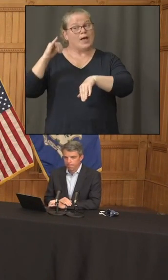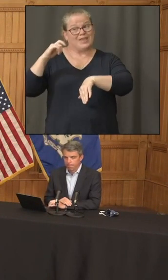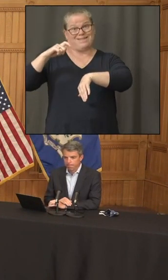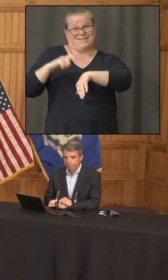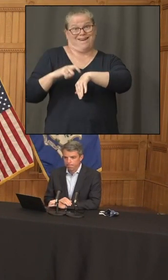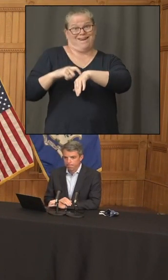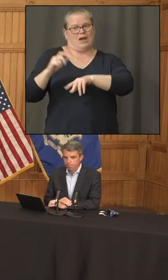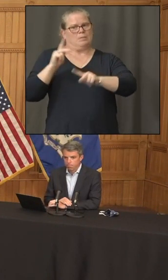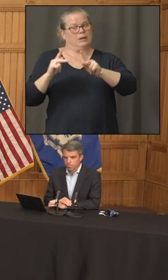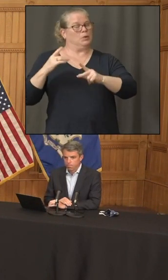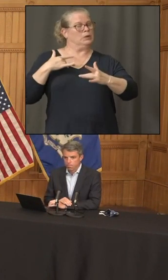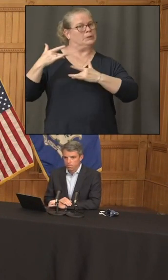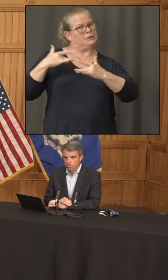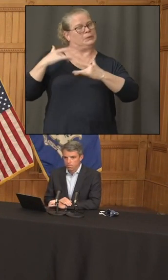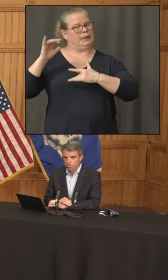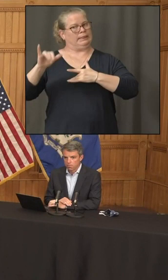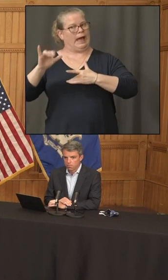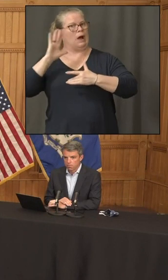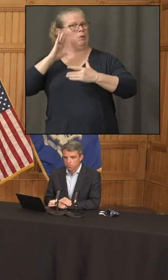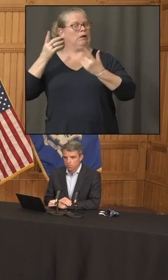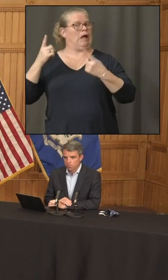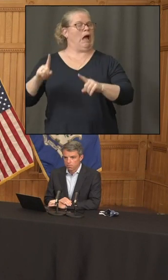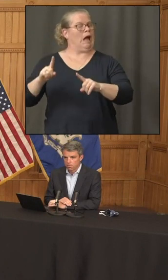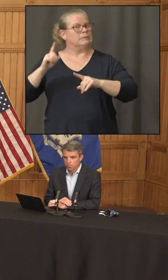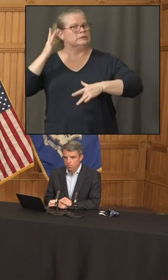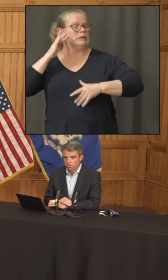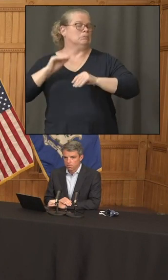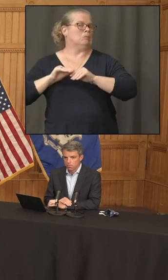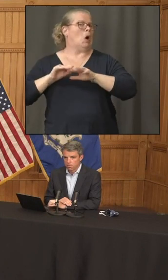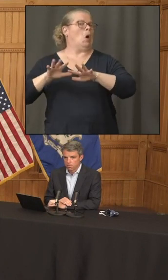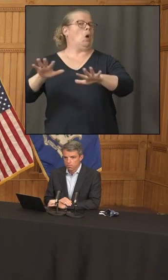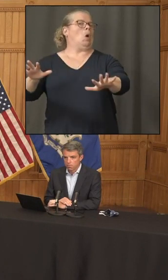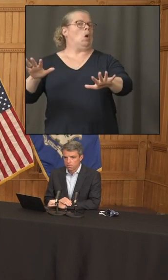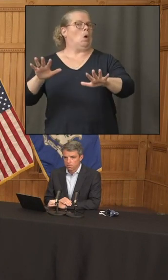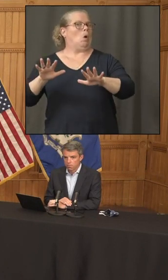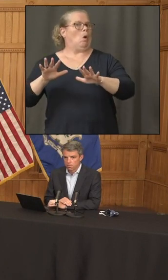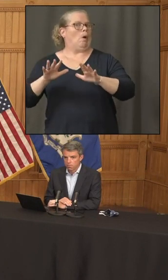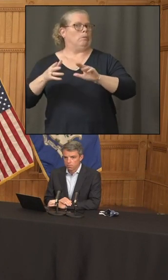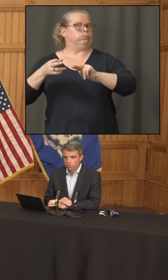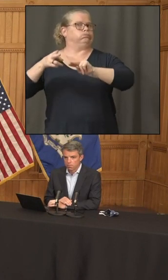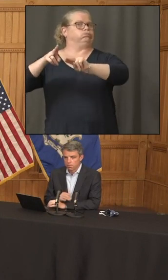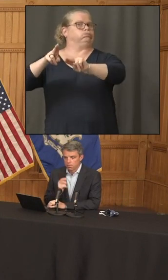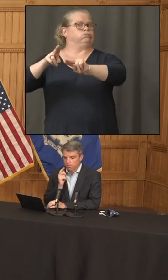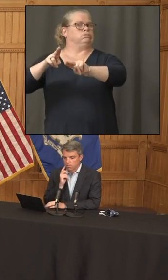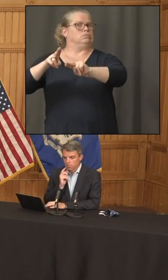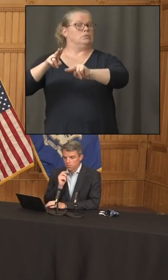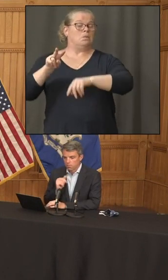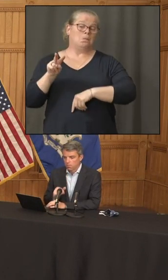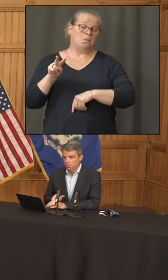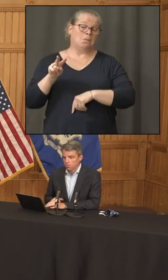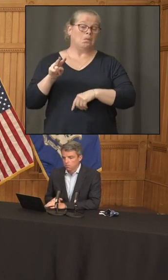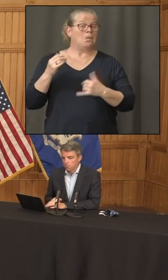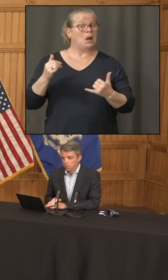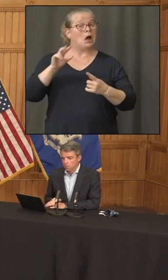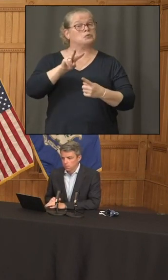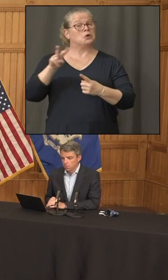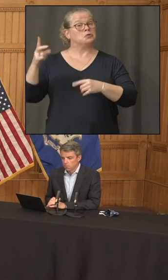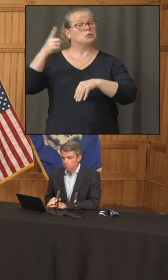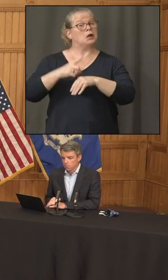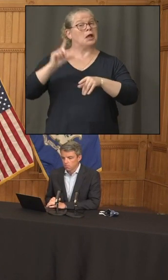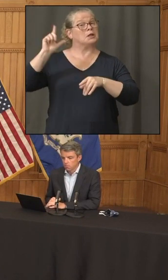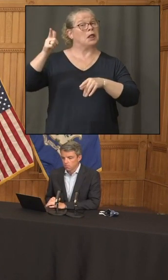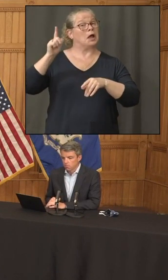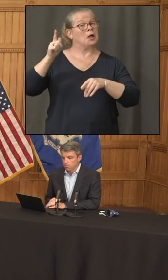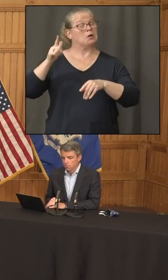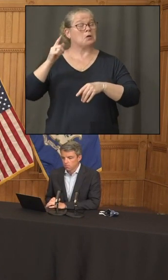those events as a potential source of a possible resurgence. But now, 22 days later, we're really not seeing a lot of health consequences